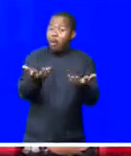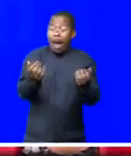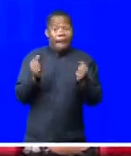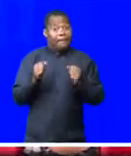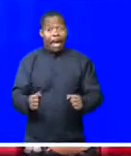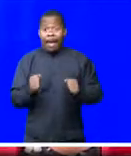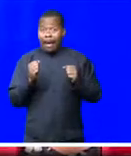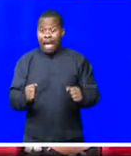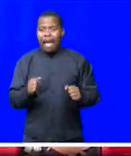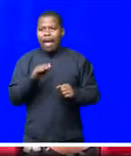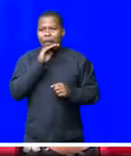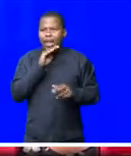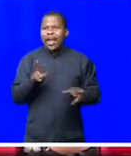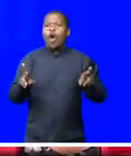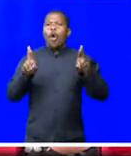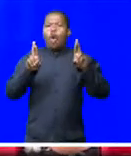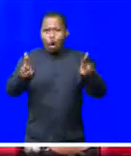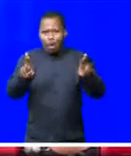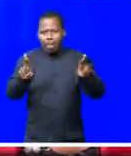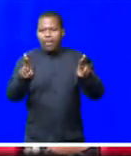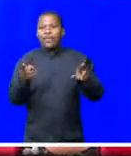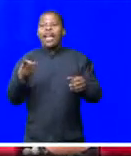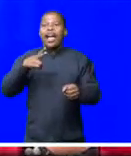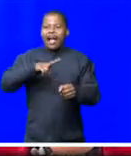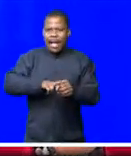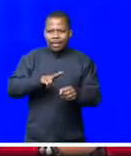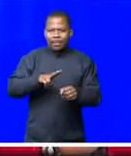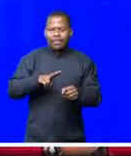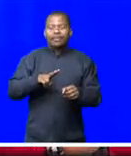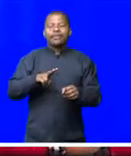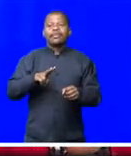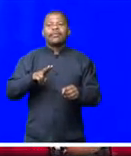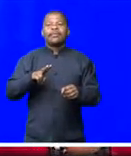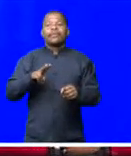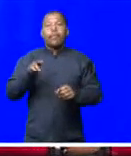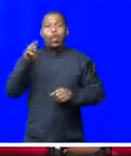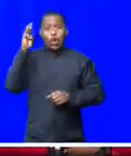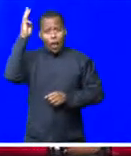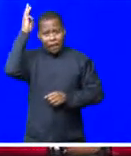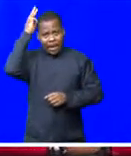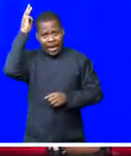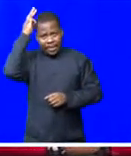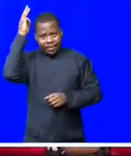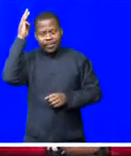Lesethemba ukuthi mndane nkosi lothunyiwe